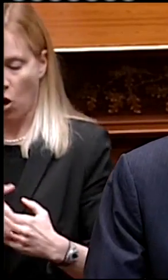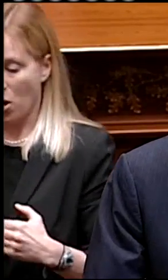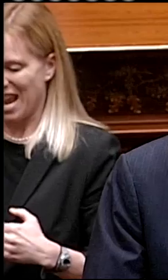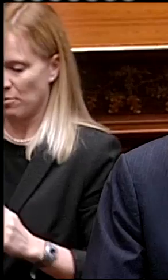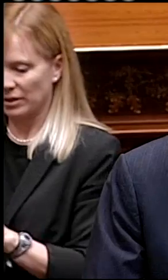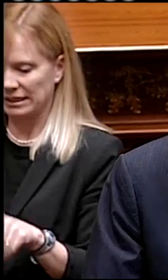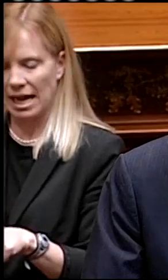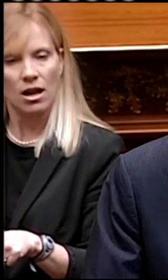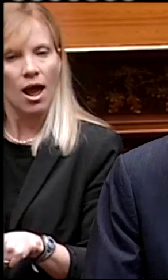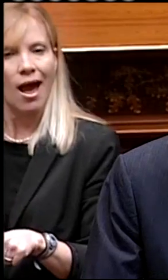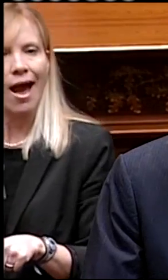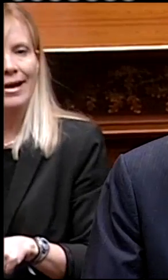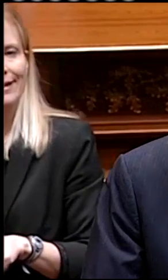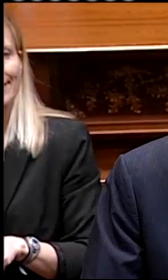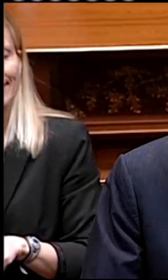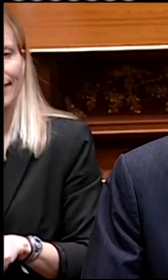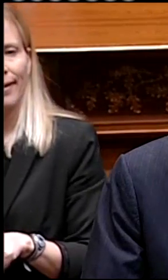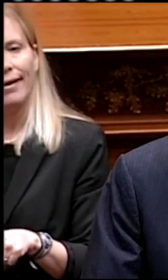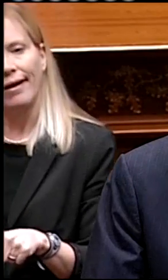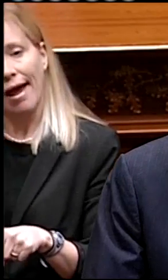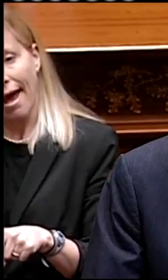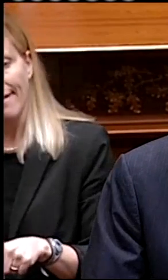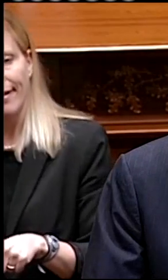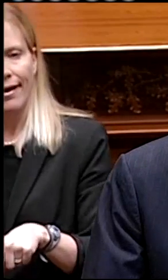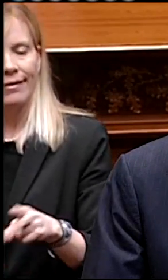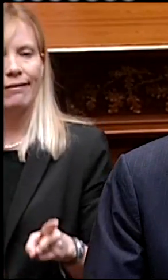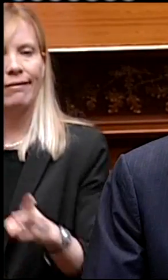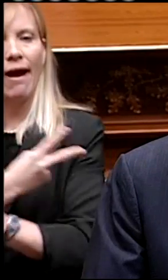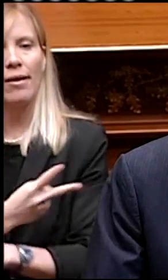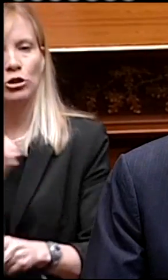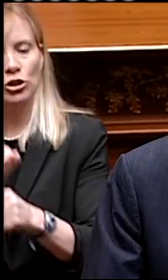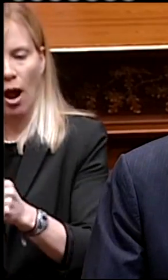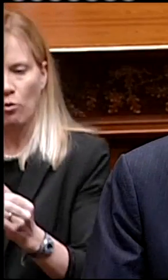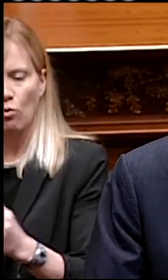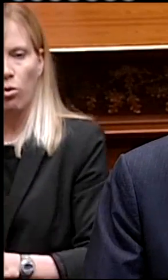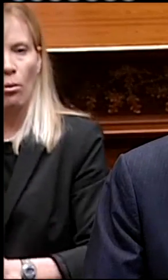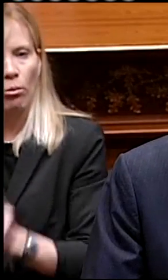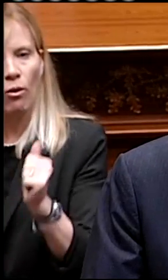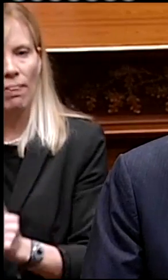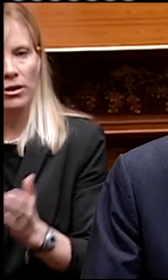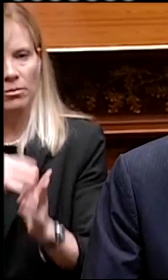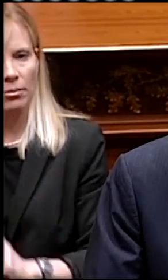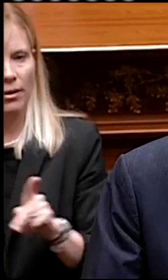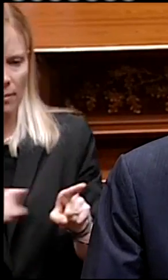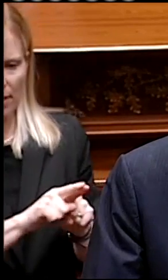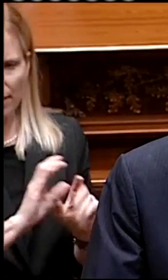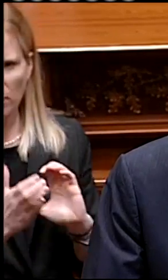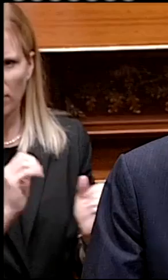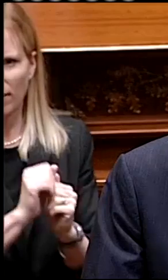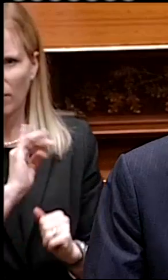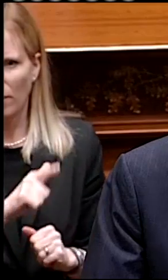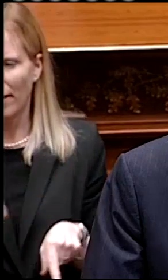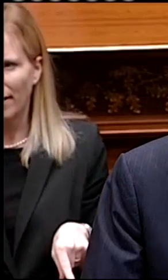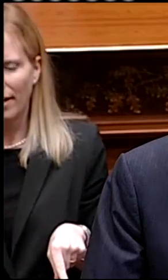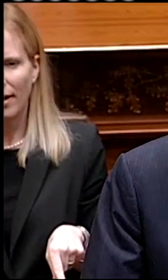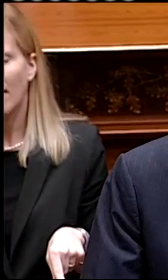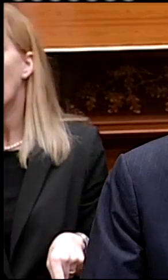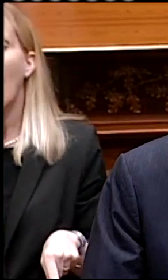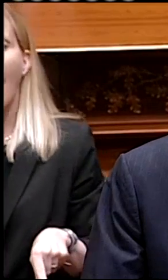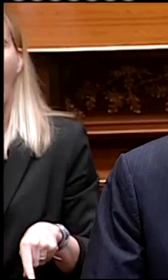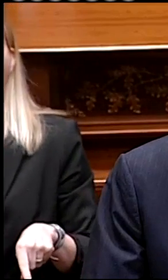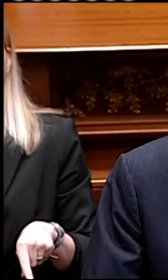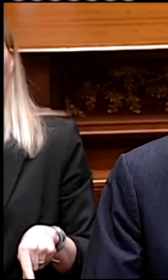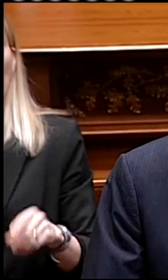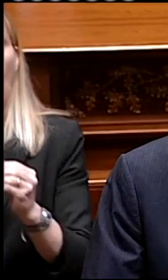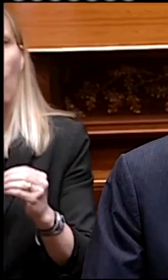states has had 6.5 times the job growth per 1,000 people as Illinois has had. Iowa's